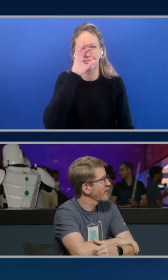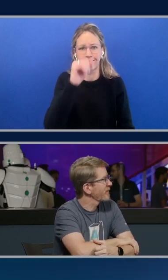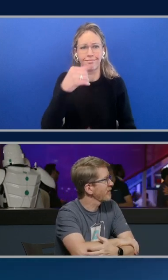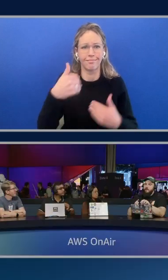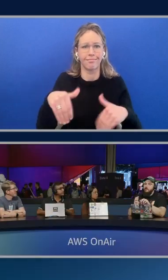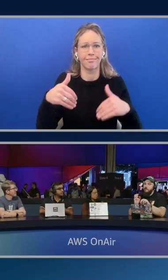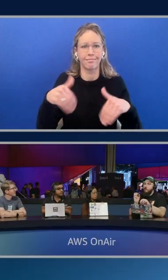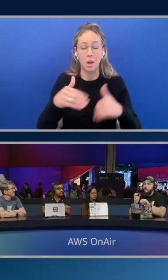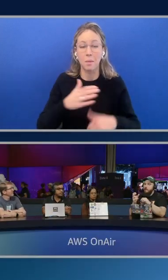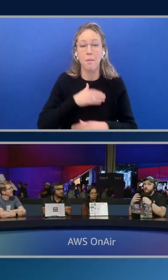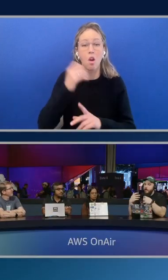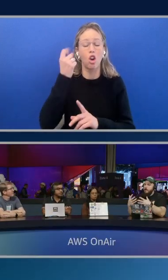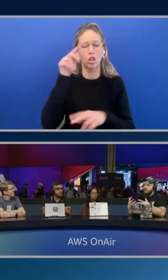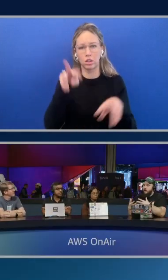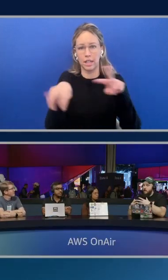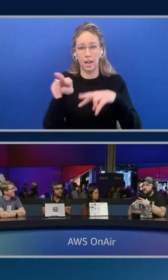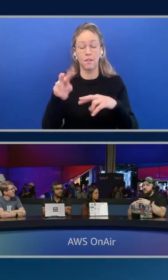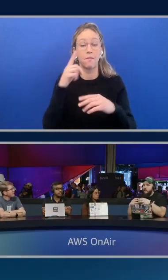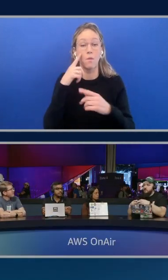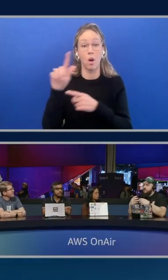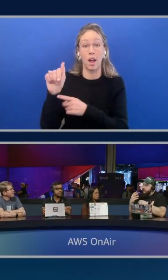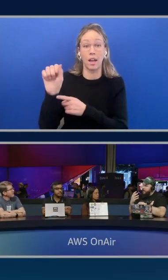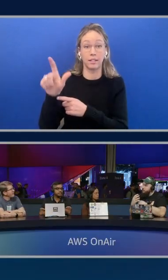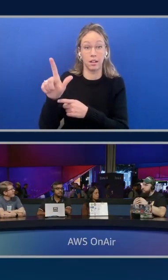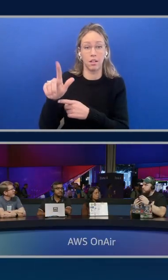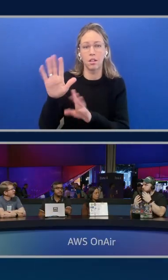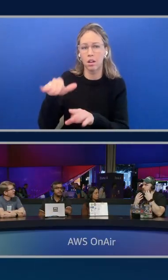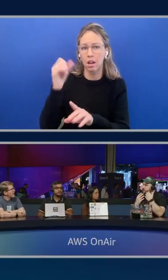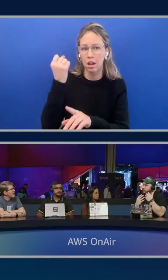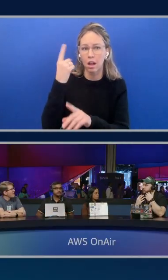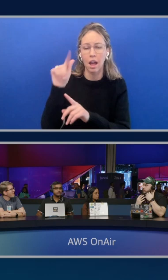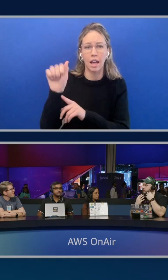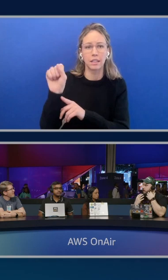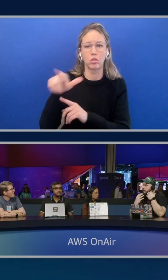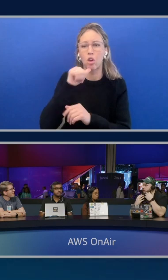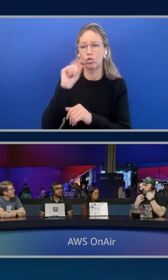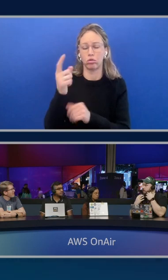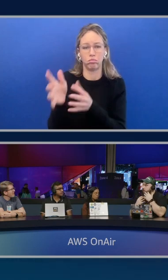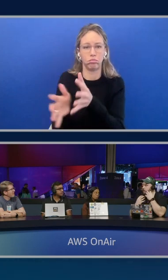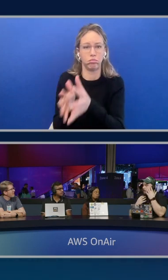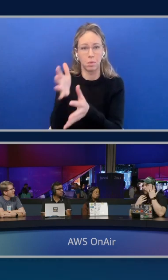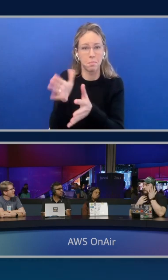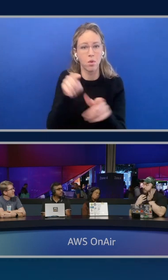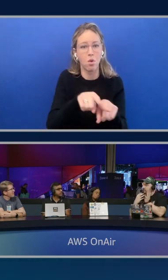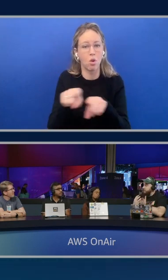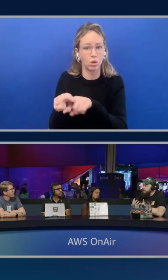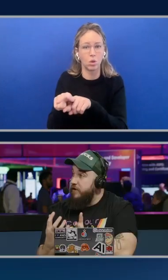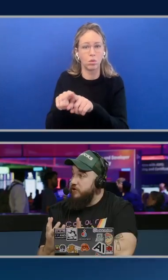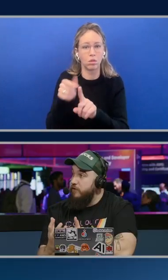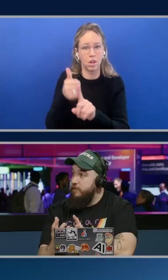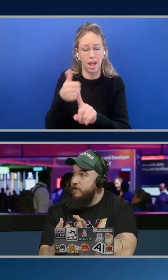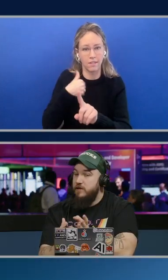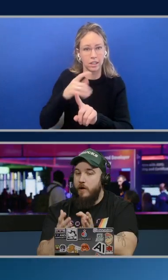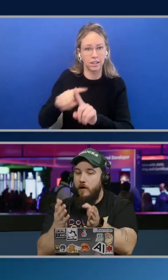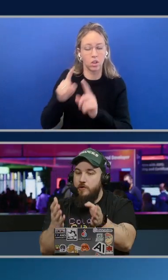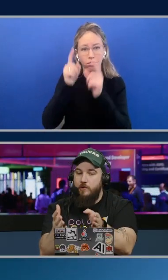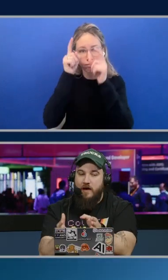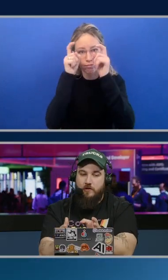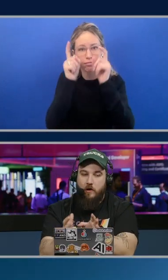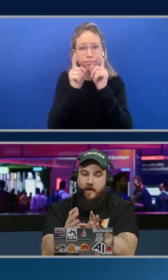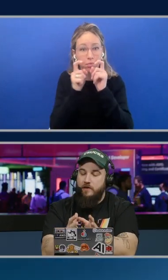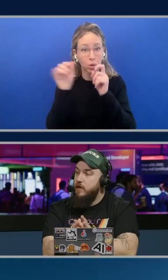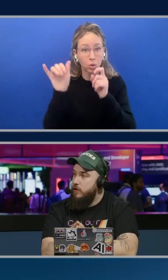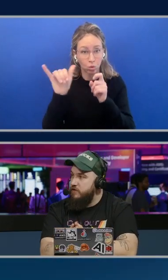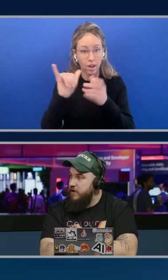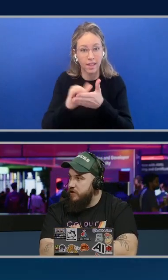my understanding is when it comes to ASL, it's not just the hand movement, but it is also you need the elements of facial movement. That's why our 2D